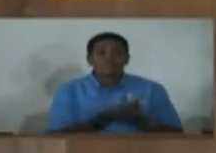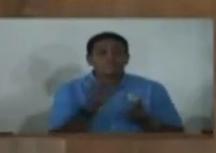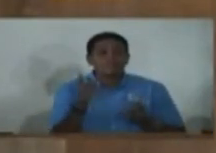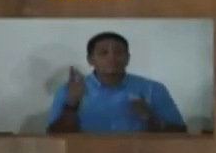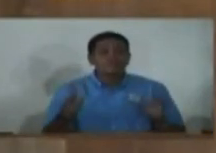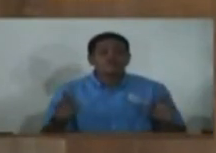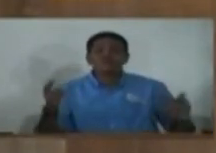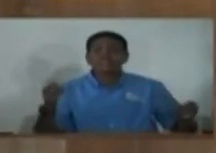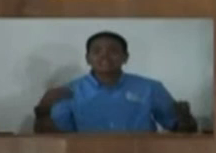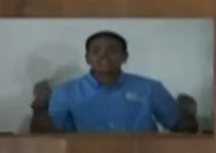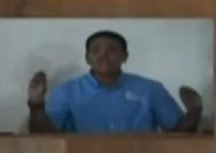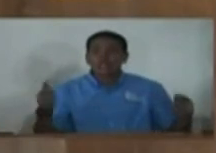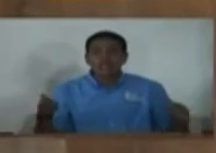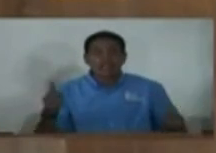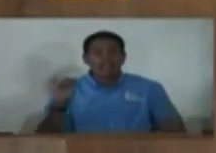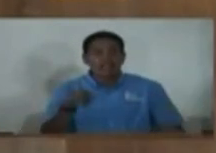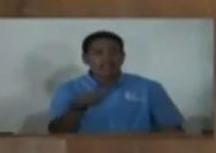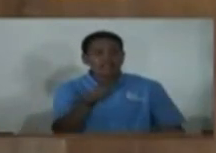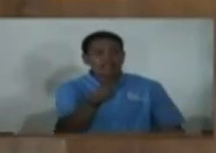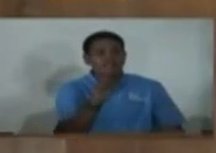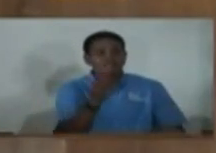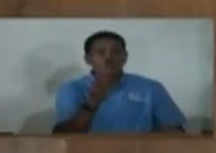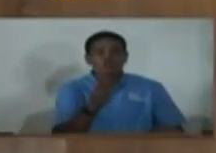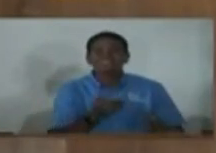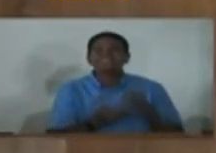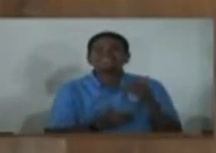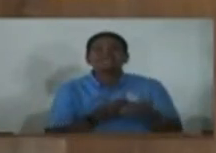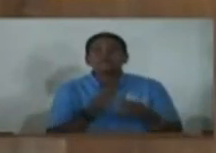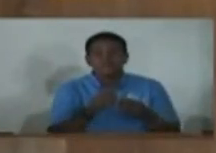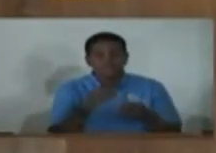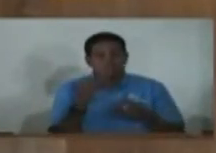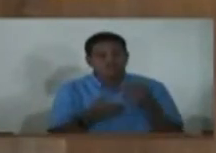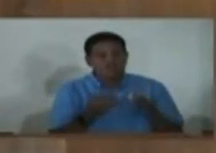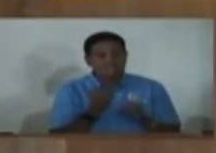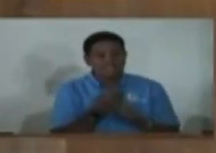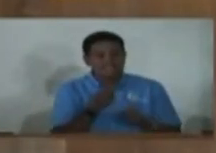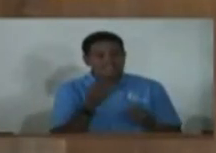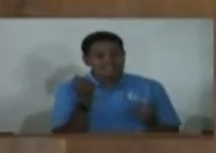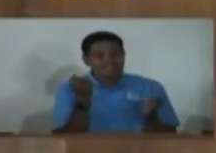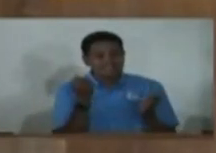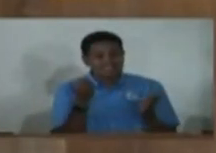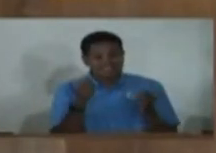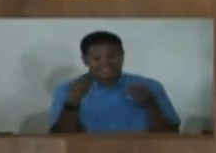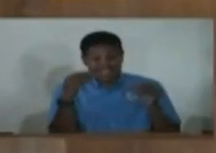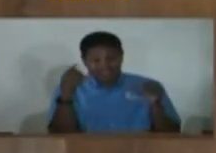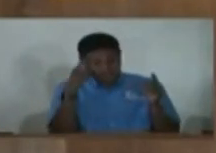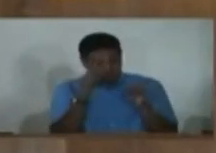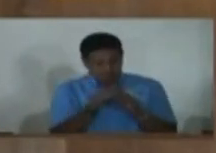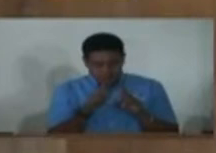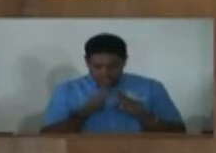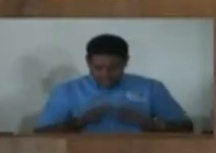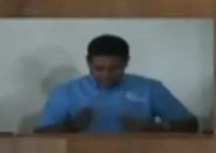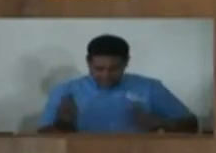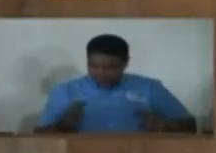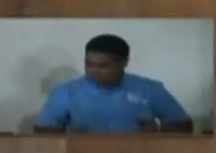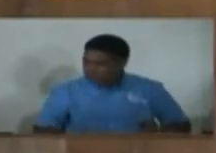sell. And that is just the first step in the process, is to get that sale agreement assessed. And it's taking months